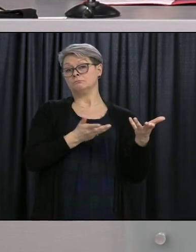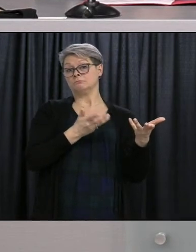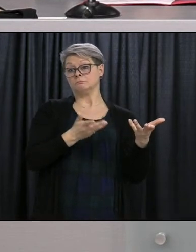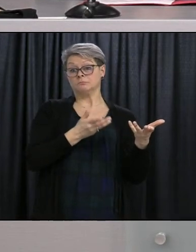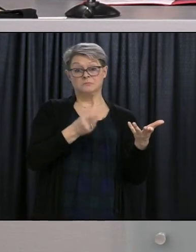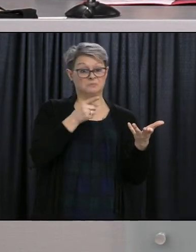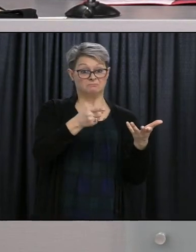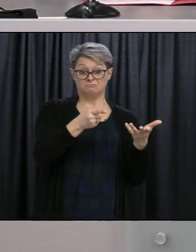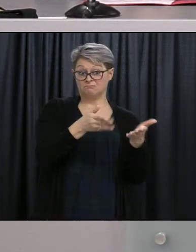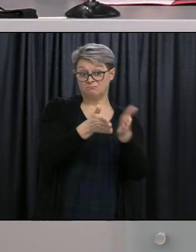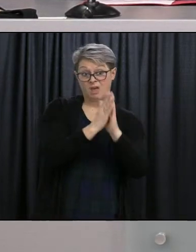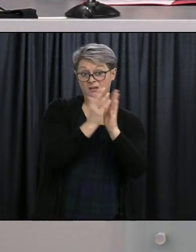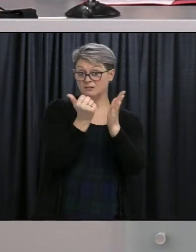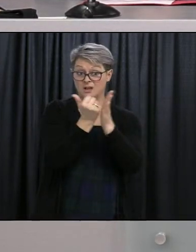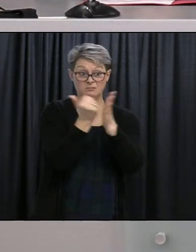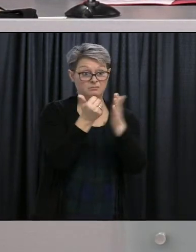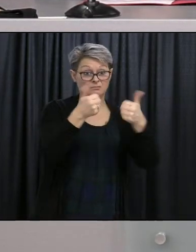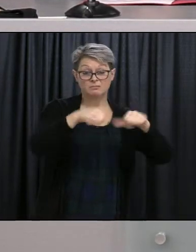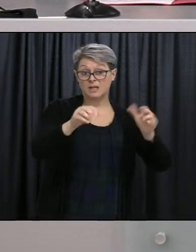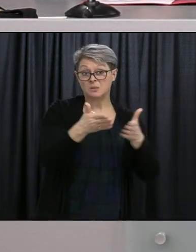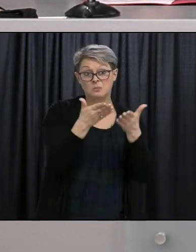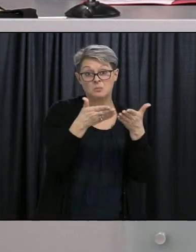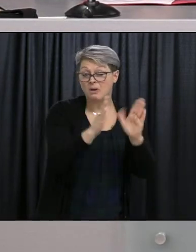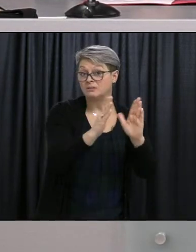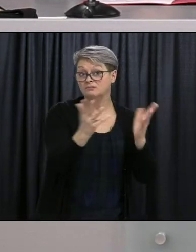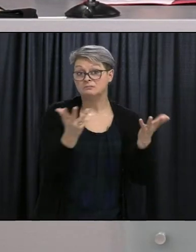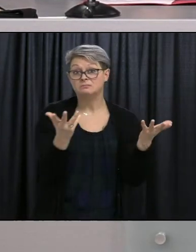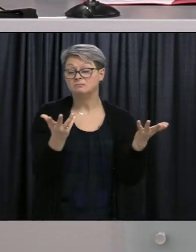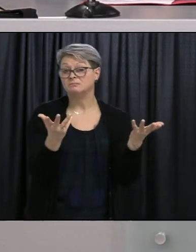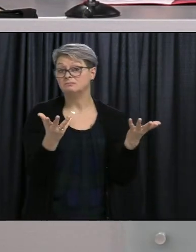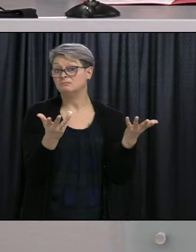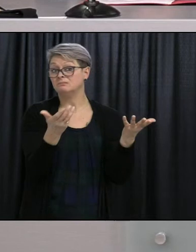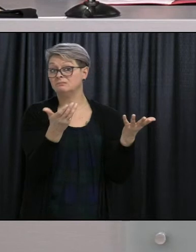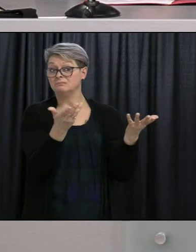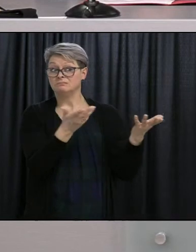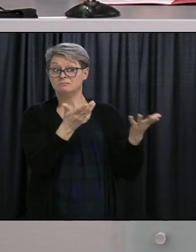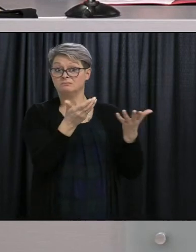out in any way, given the high increase in cases?